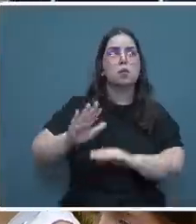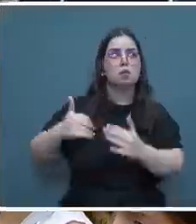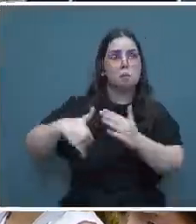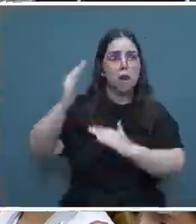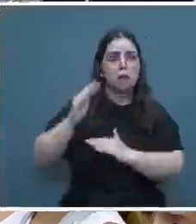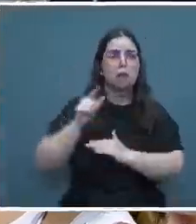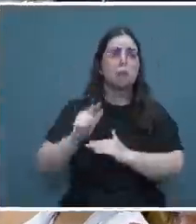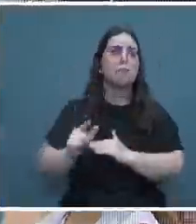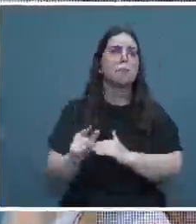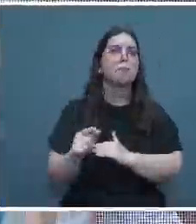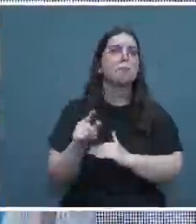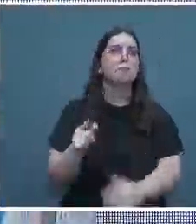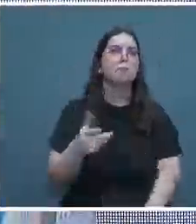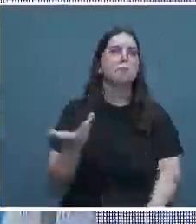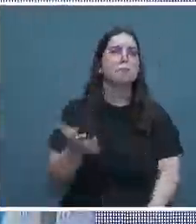an